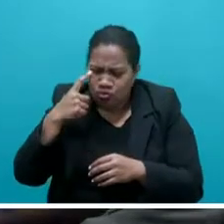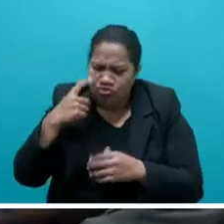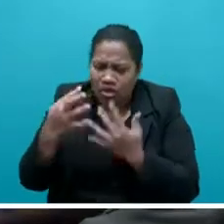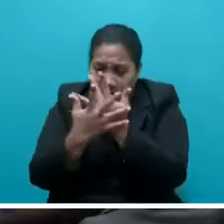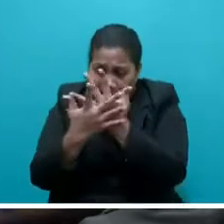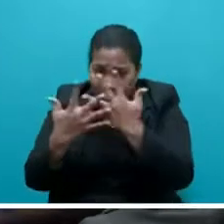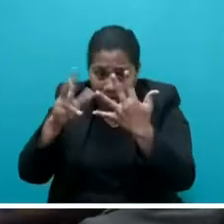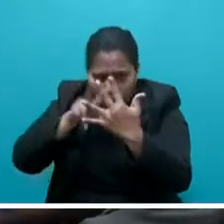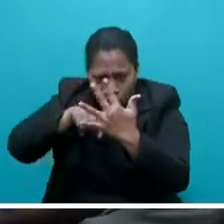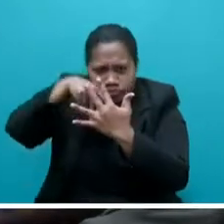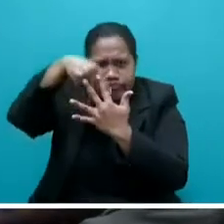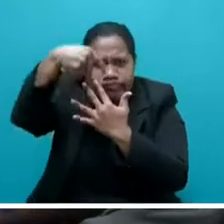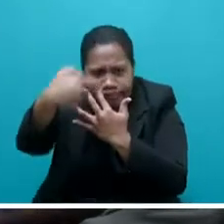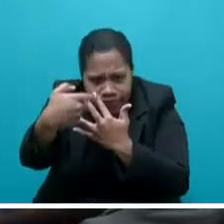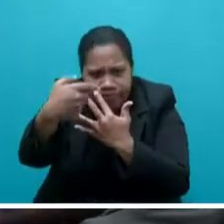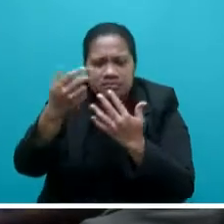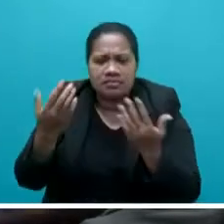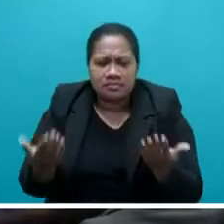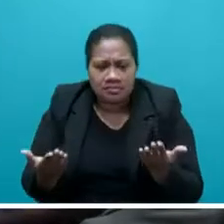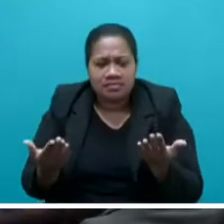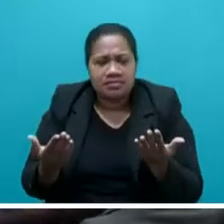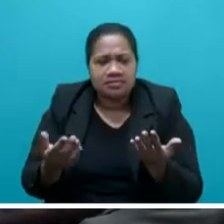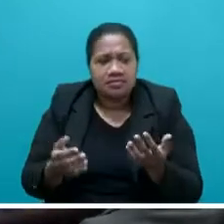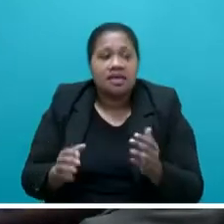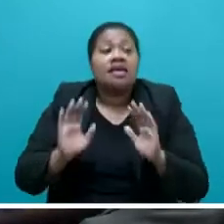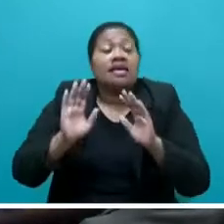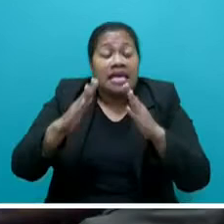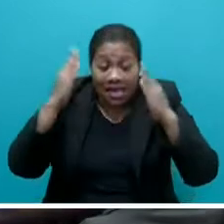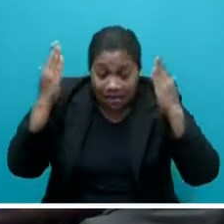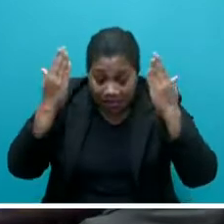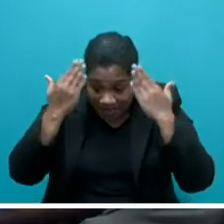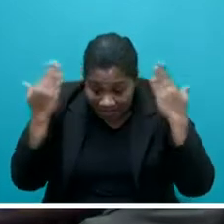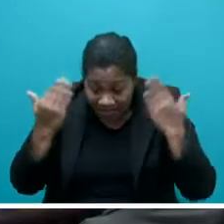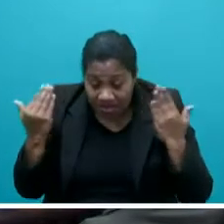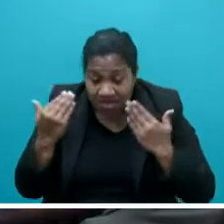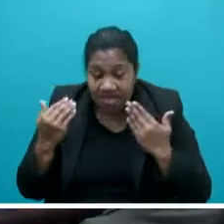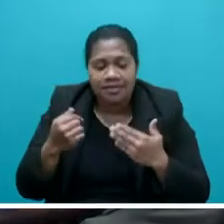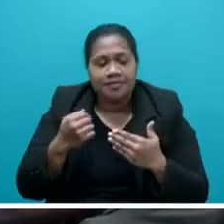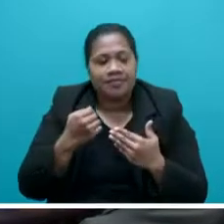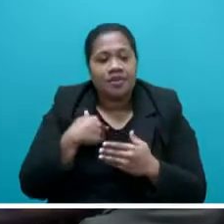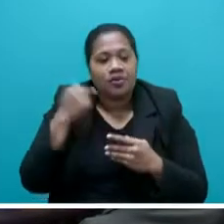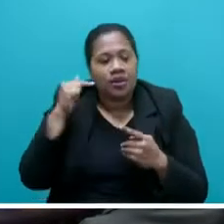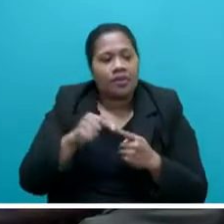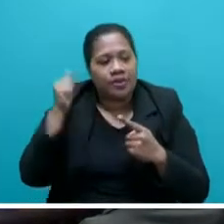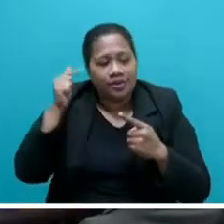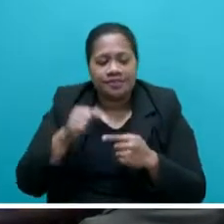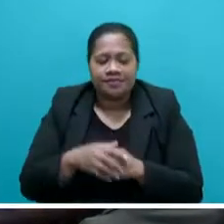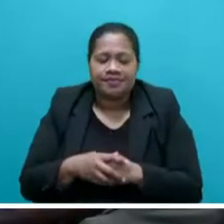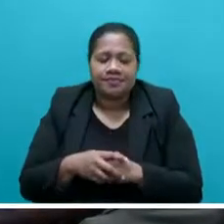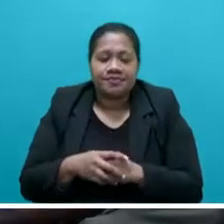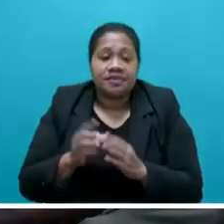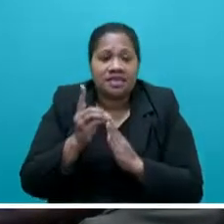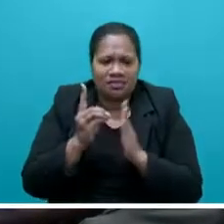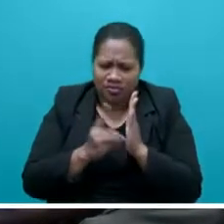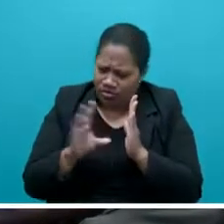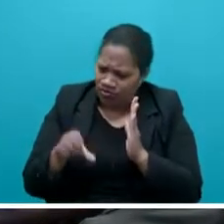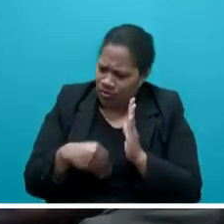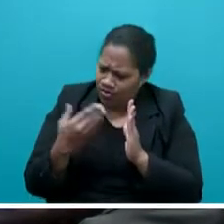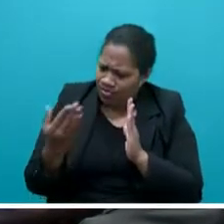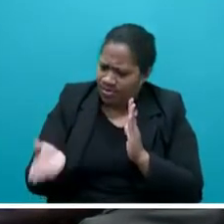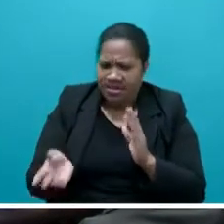Speaker, sir. Mr. Speaker, sir. Let me point out the philosophical hypocrisy by the other side, Mr. Speaker,